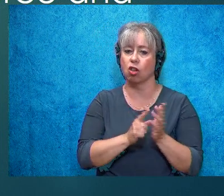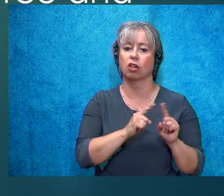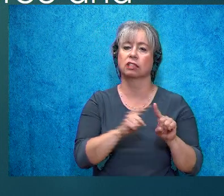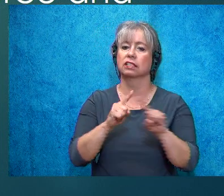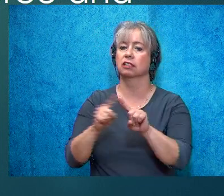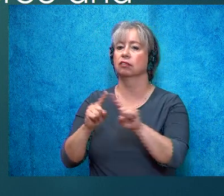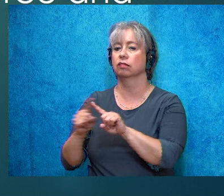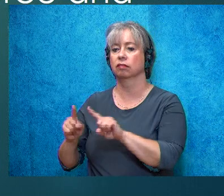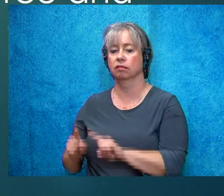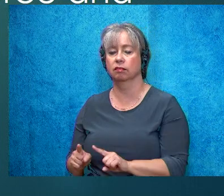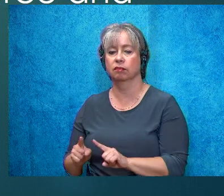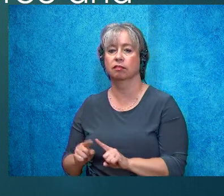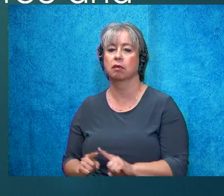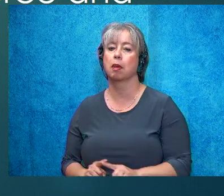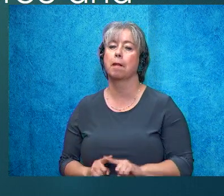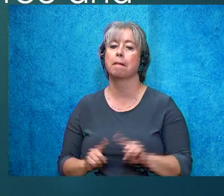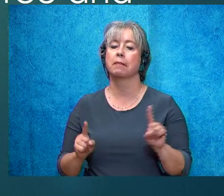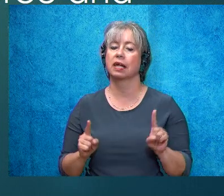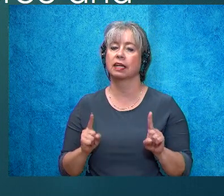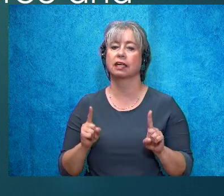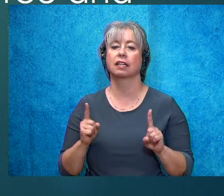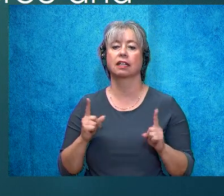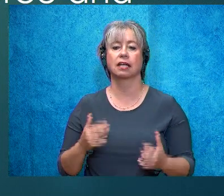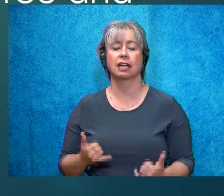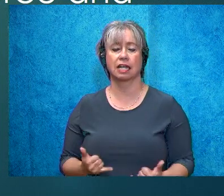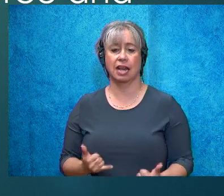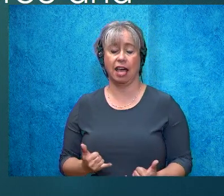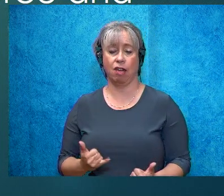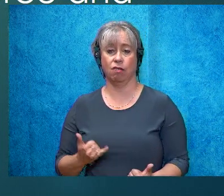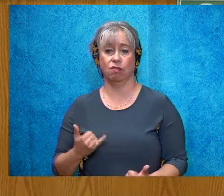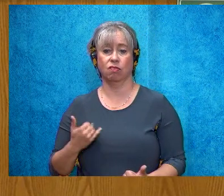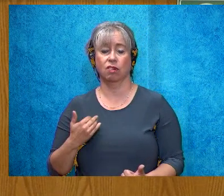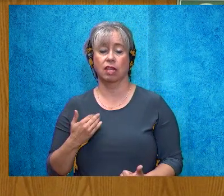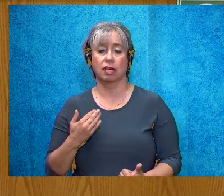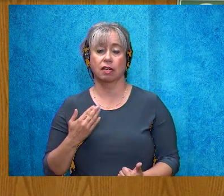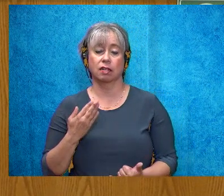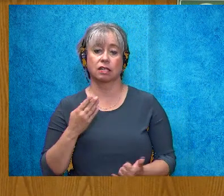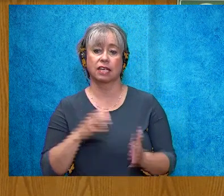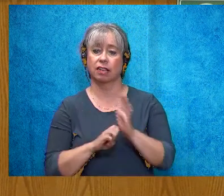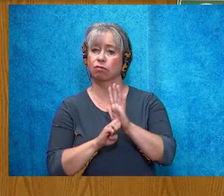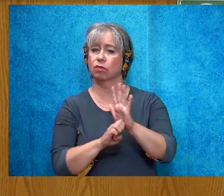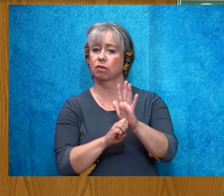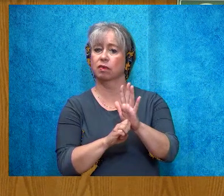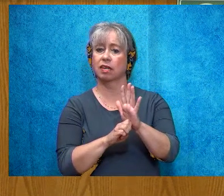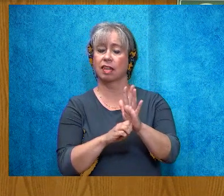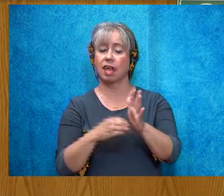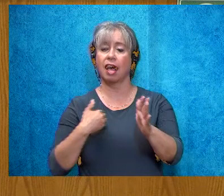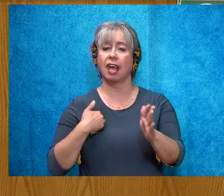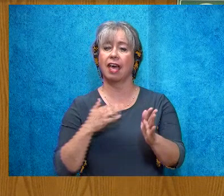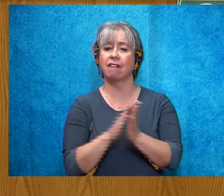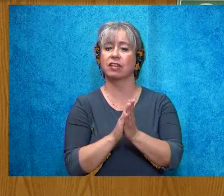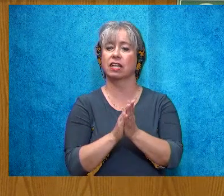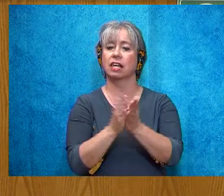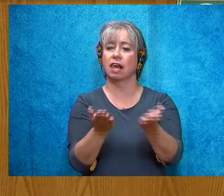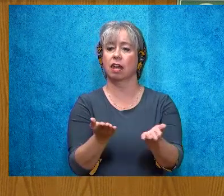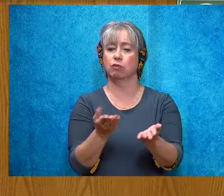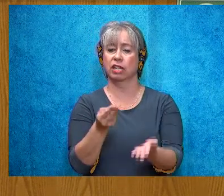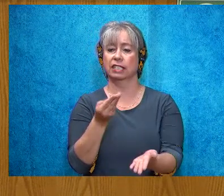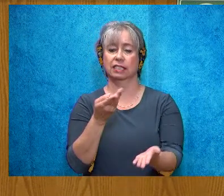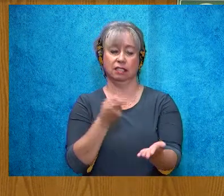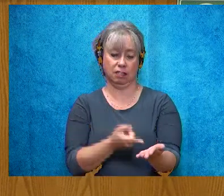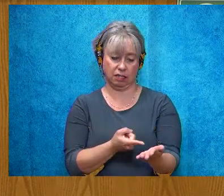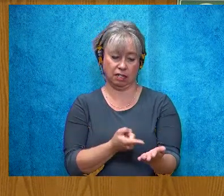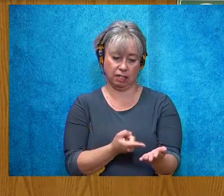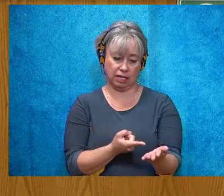the trick. Let's say I have an object here, like this book on the table, and I'm going to put energy into